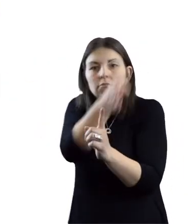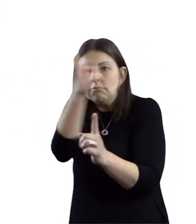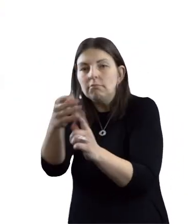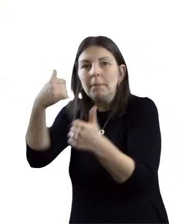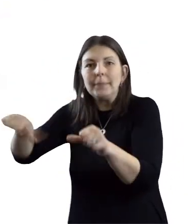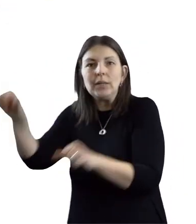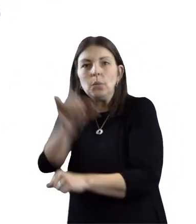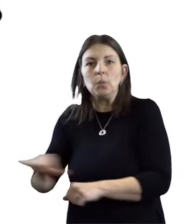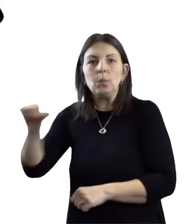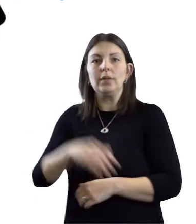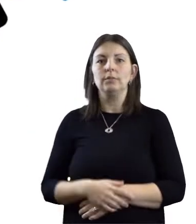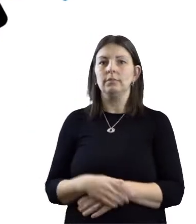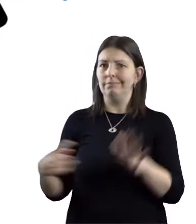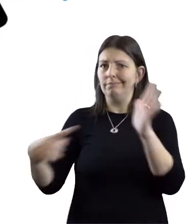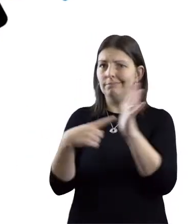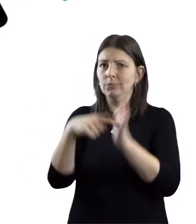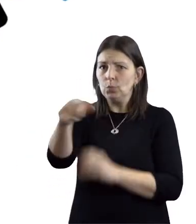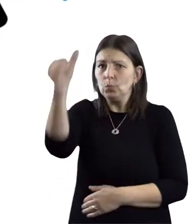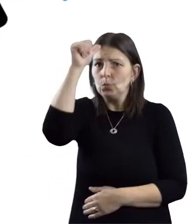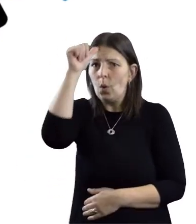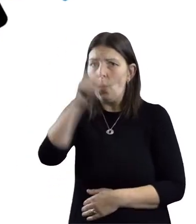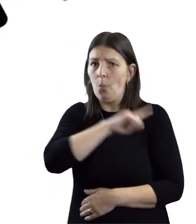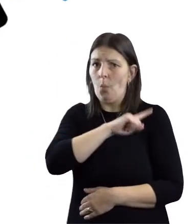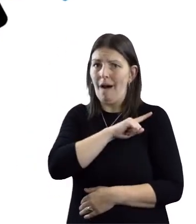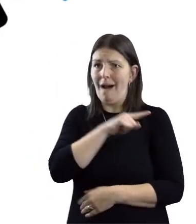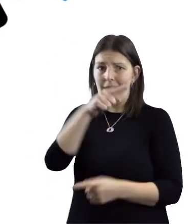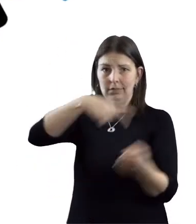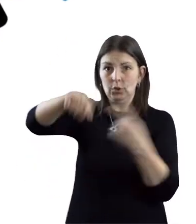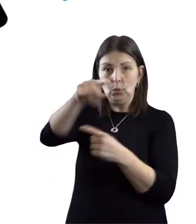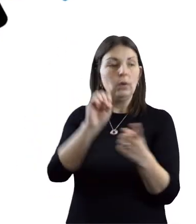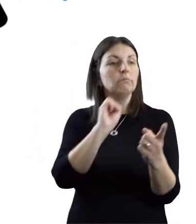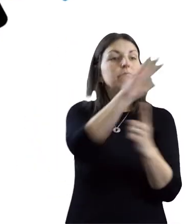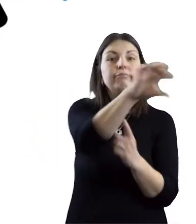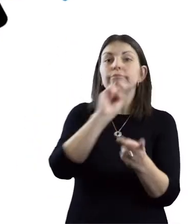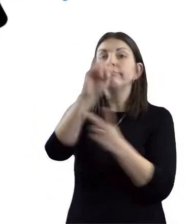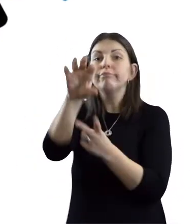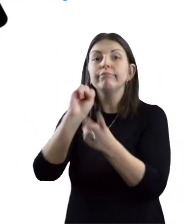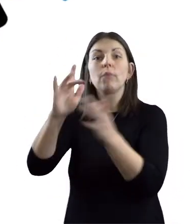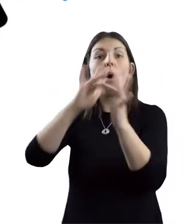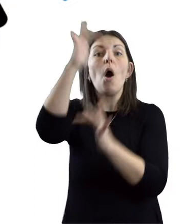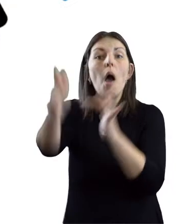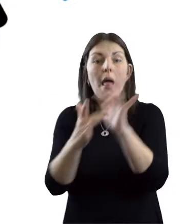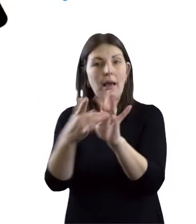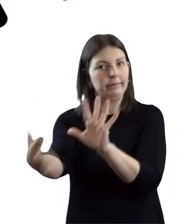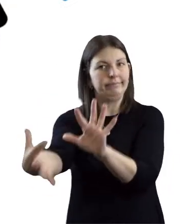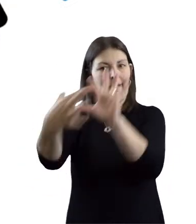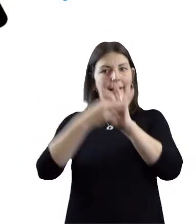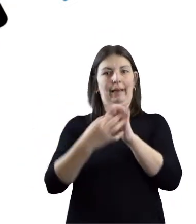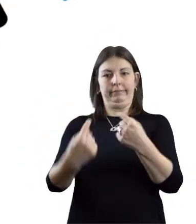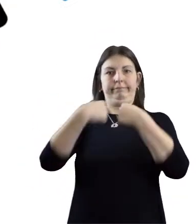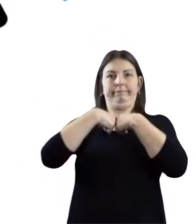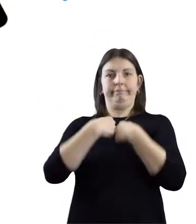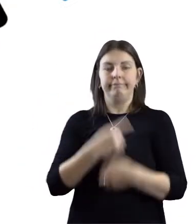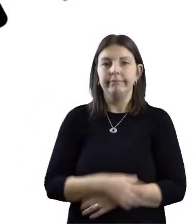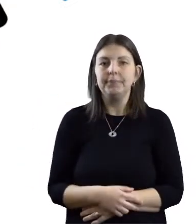service. Each time you go online, you're leaving a trail of information behind you. So it's important to be aware of it because anything that is posted